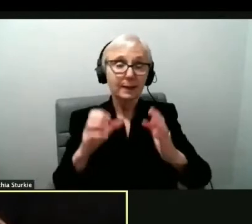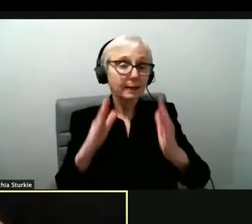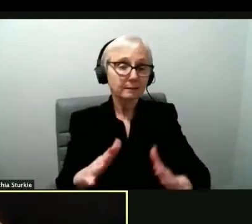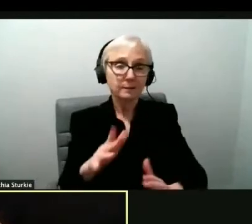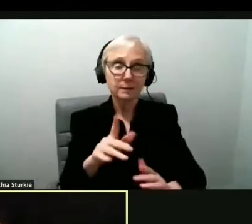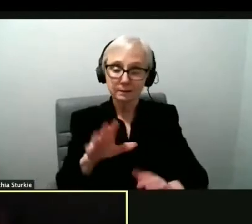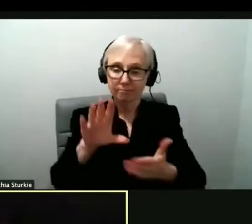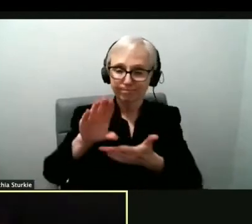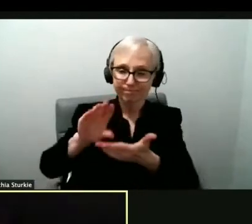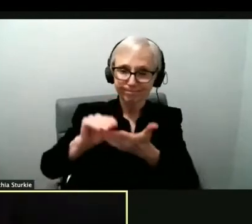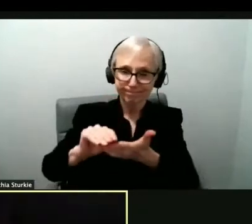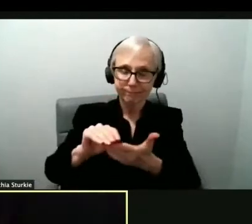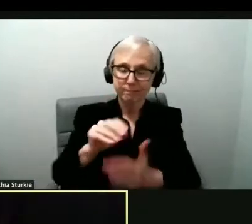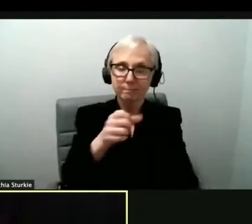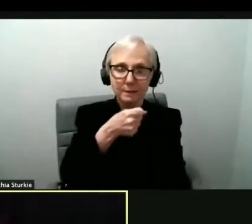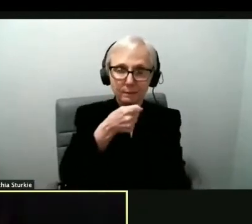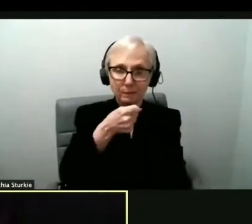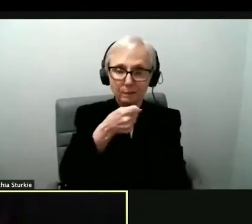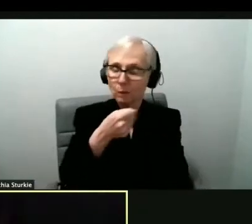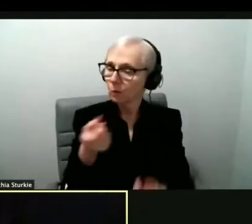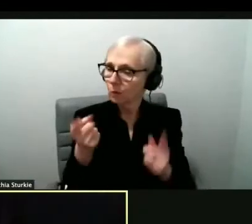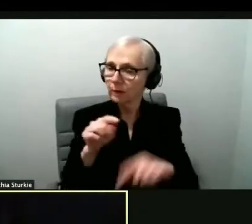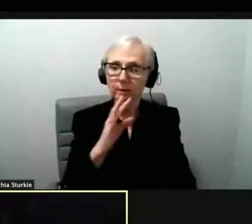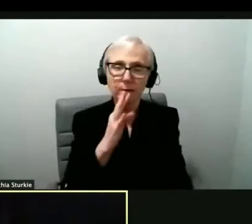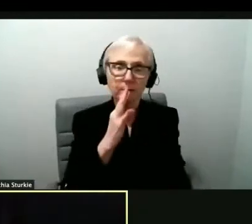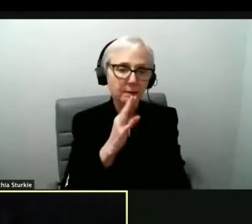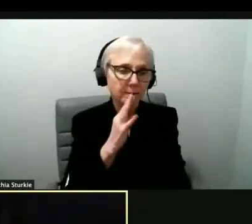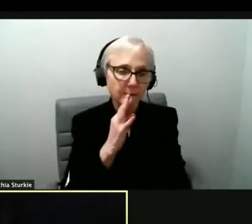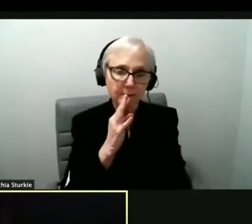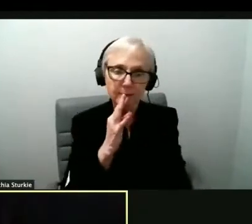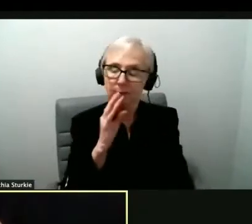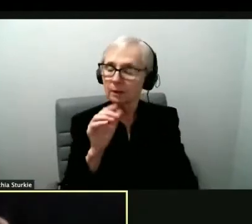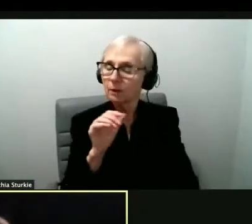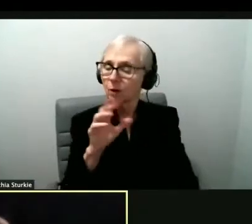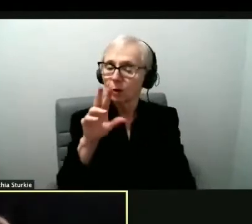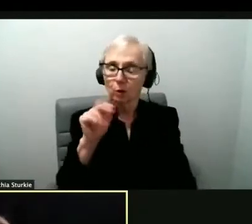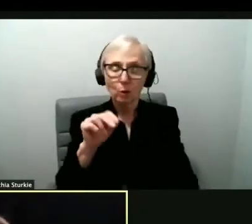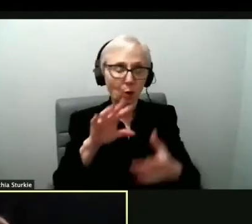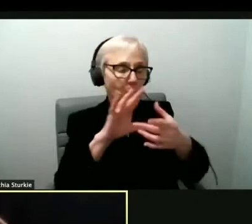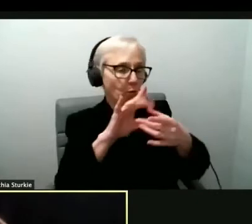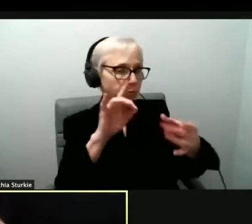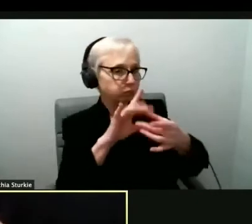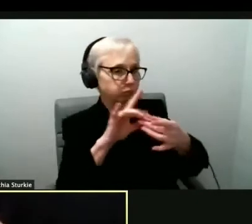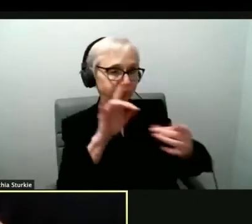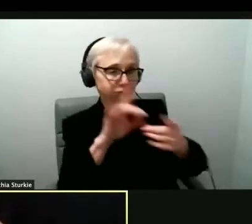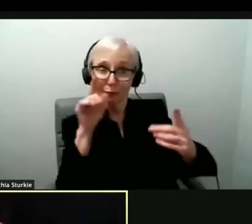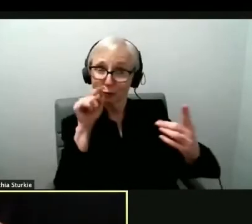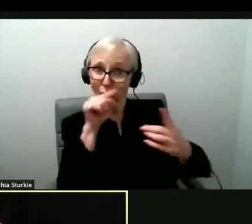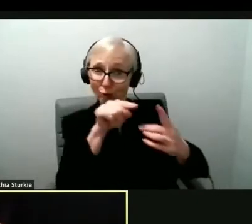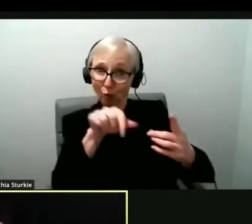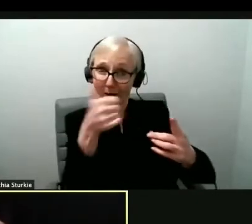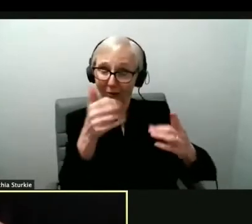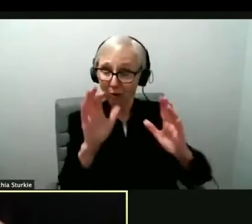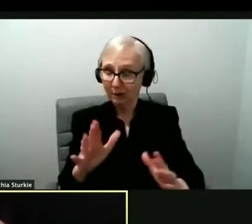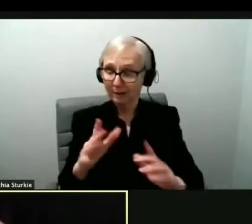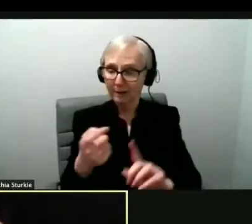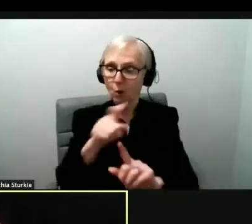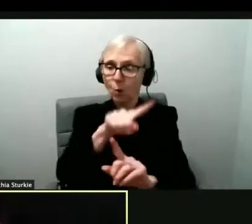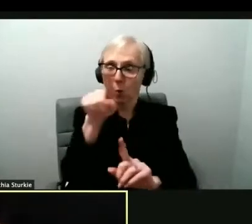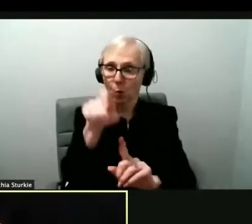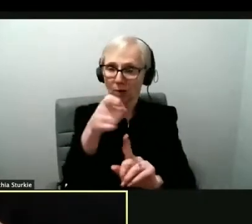speaking. Candidates may not address questions by or make remarks to the other candidates. All the questions come from me, the